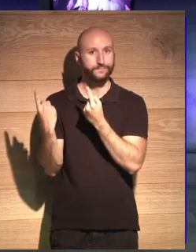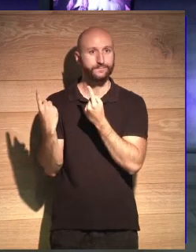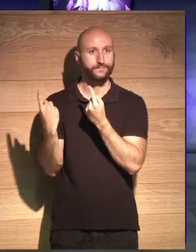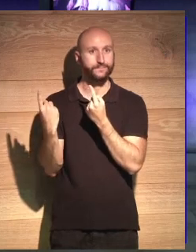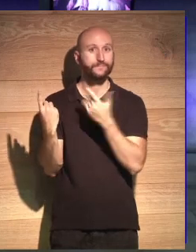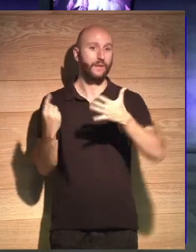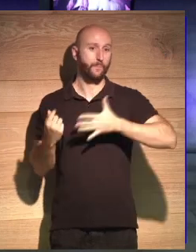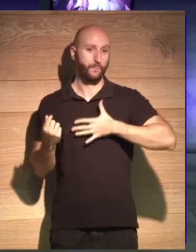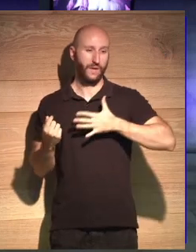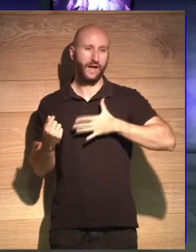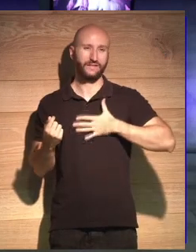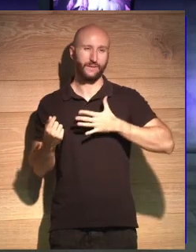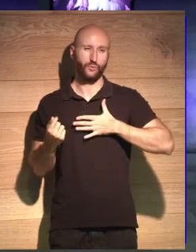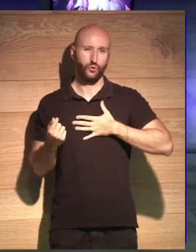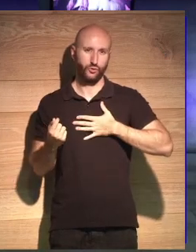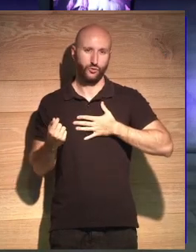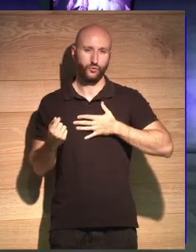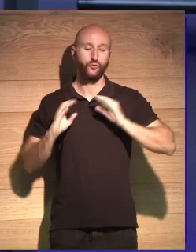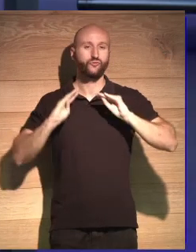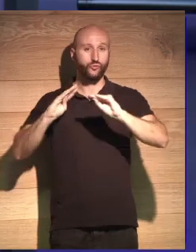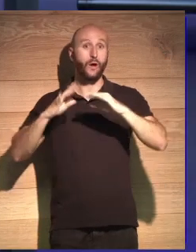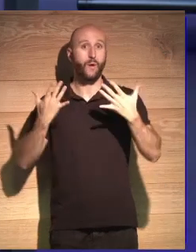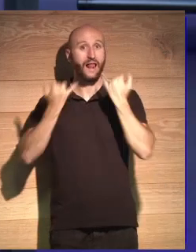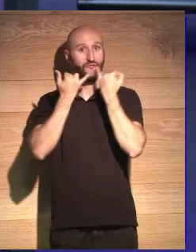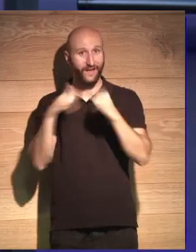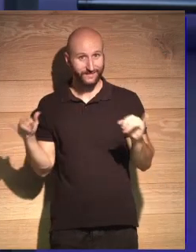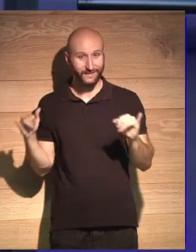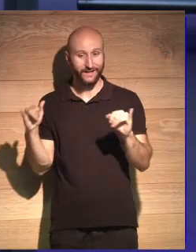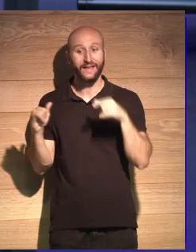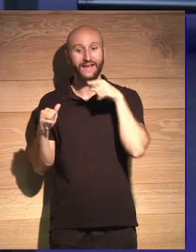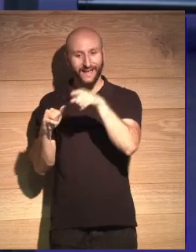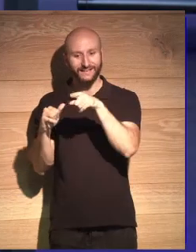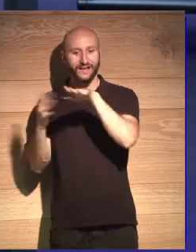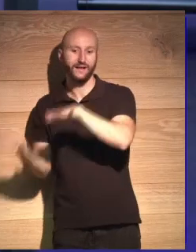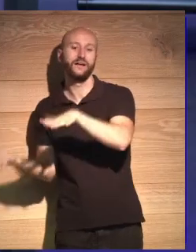we will give value to this